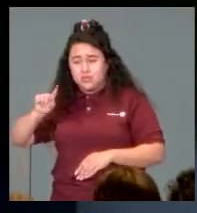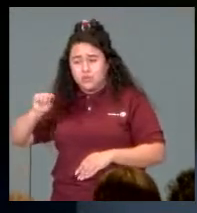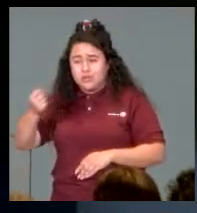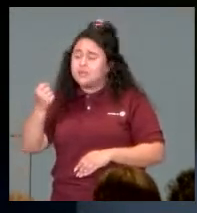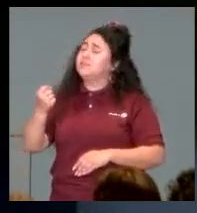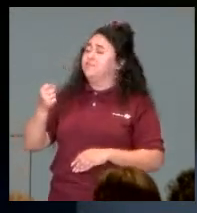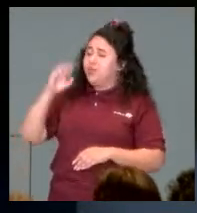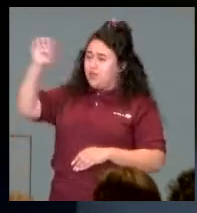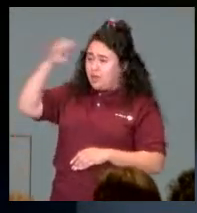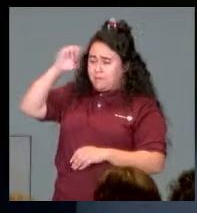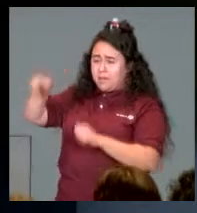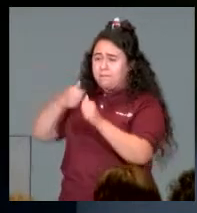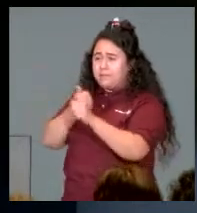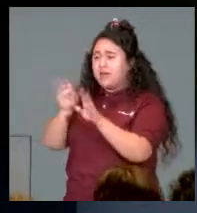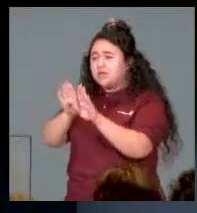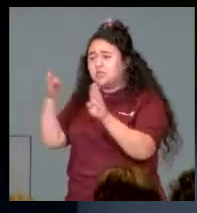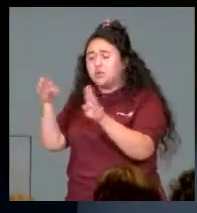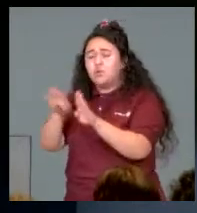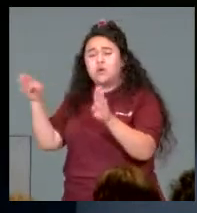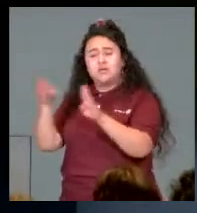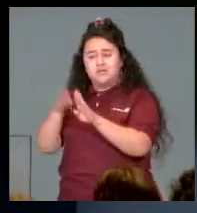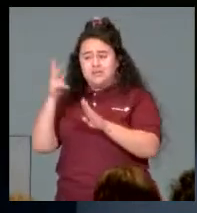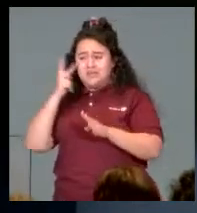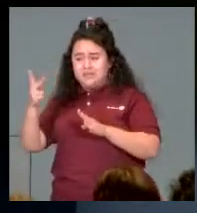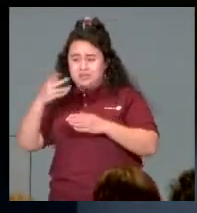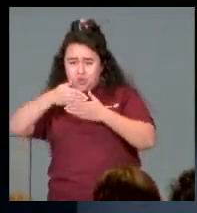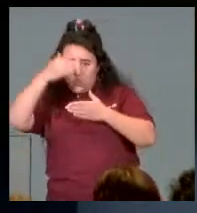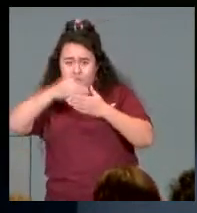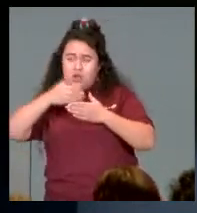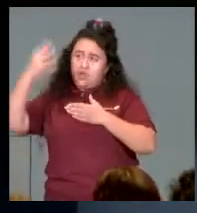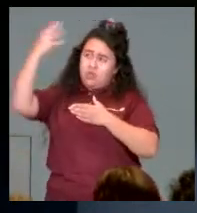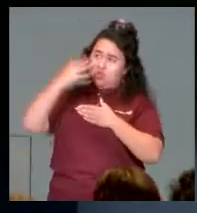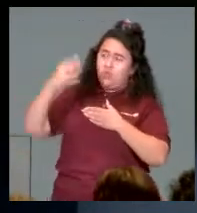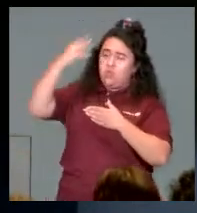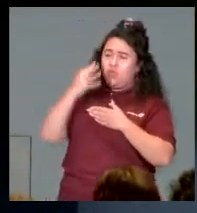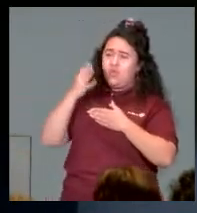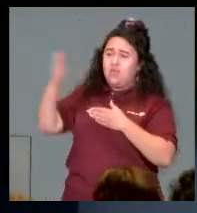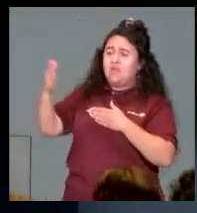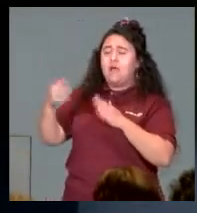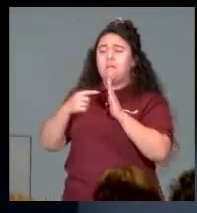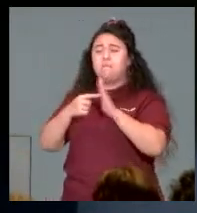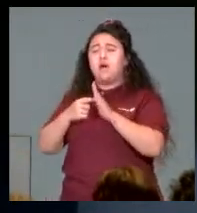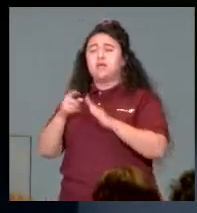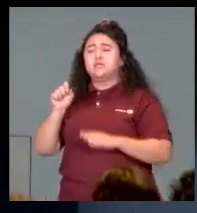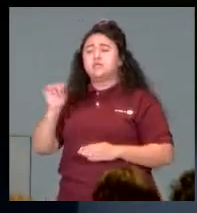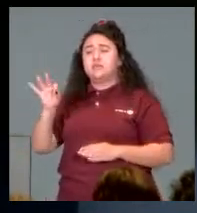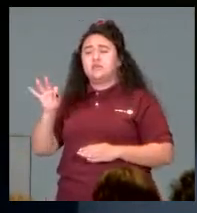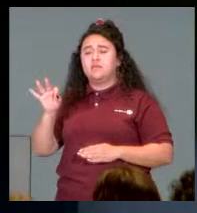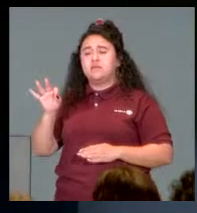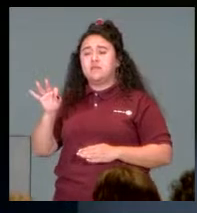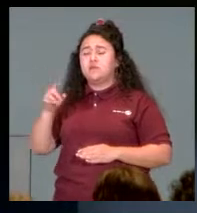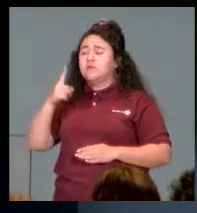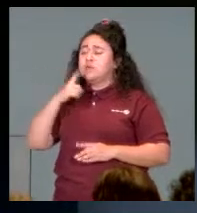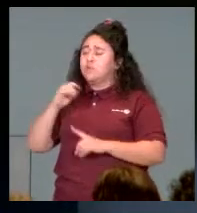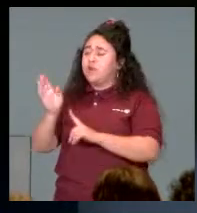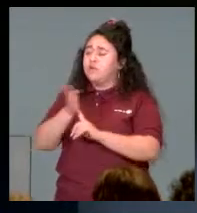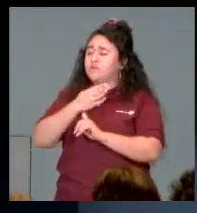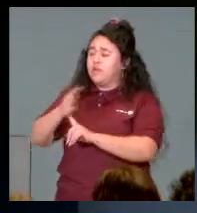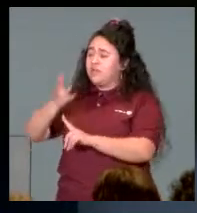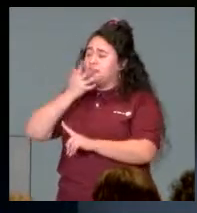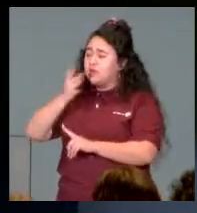European backdoor deals, and red flowers for widows who spent all day in the sun mumbling in San Francisco. Red flowers, but what's the color of a doctor